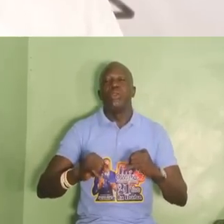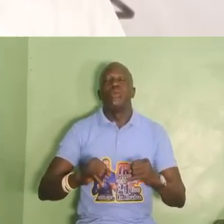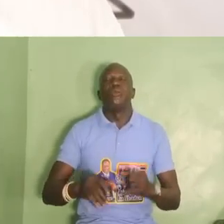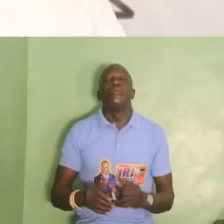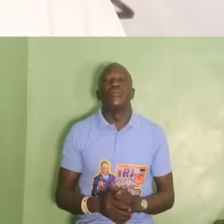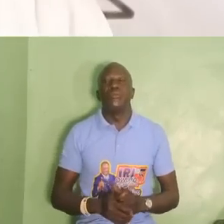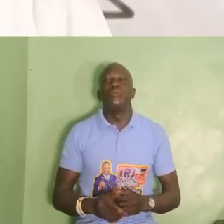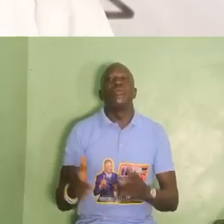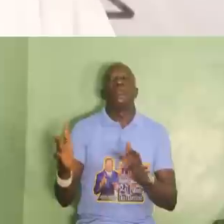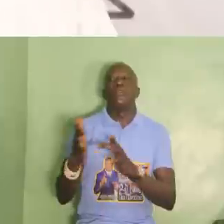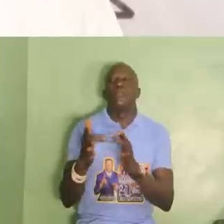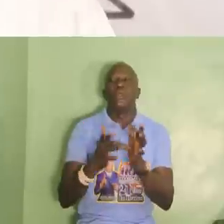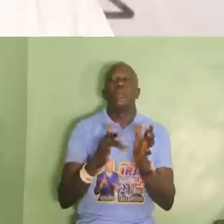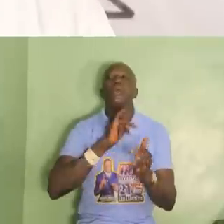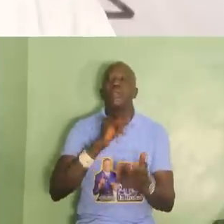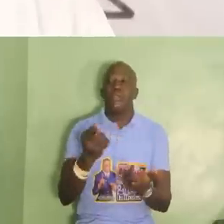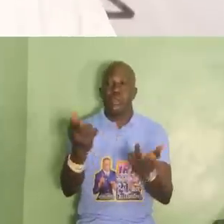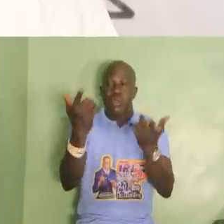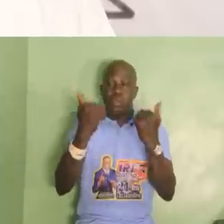wole pelu anu